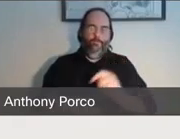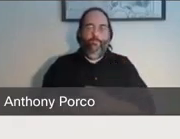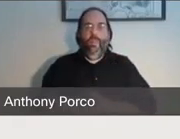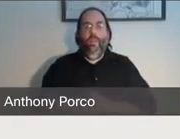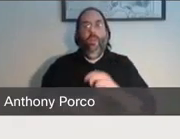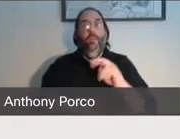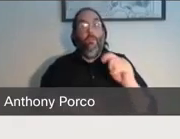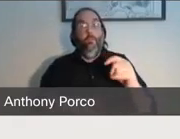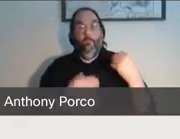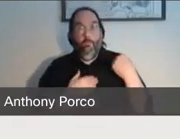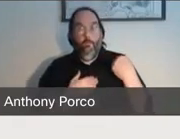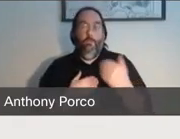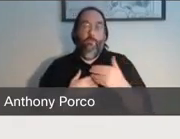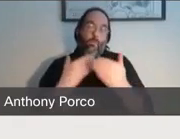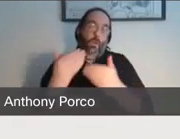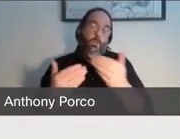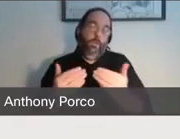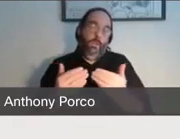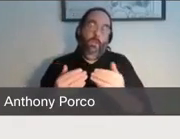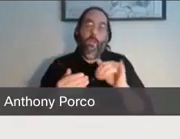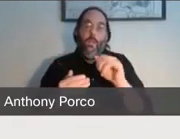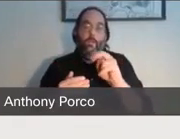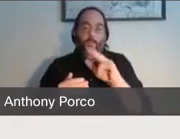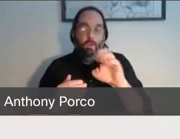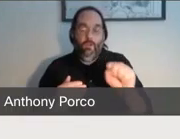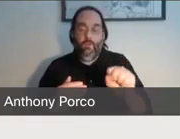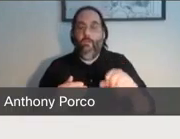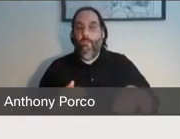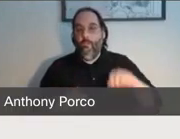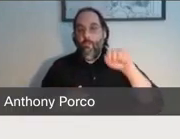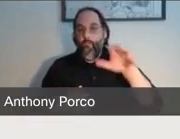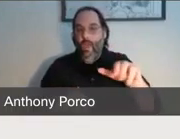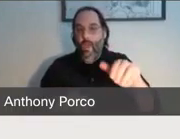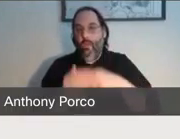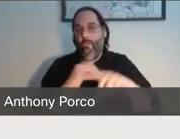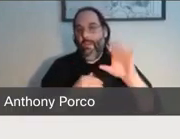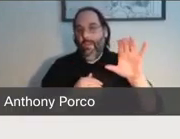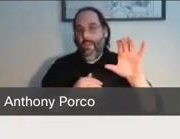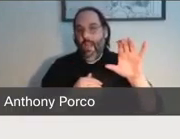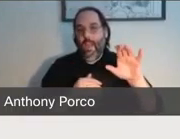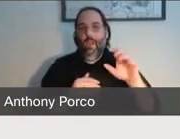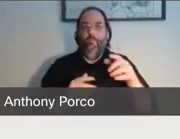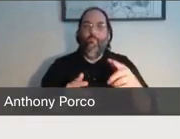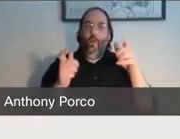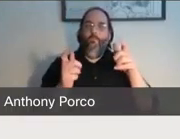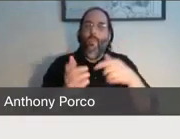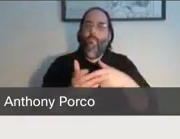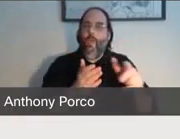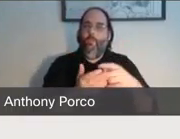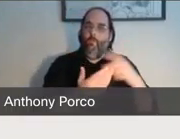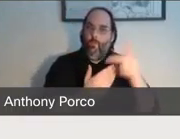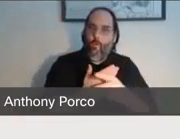unit is responsible for processing invoices for payment under the District of Columbia Prompt Payment Program, which also